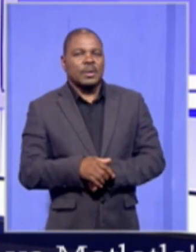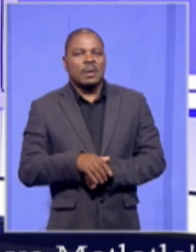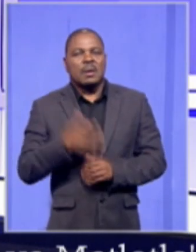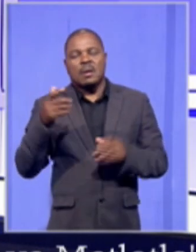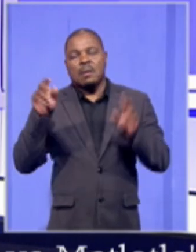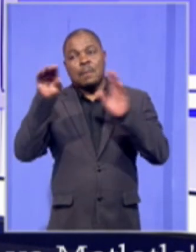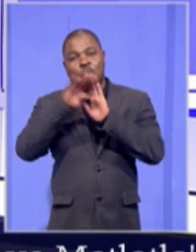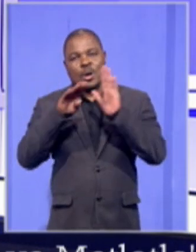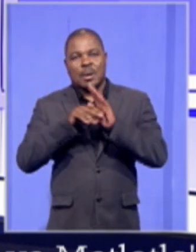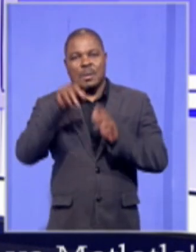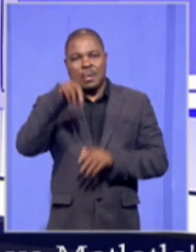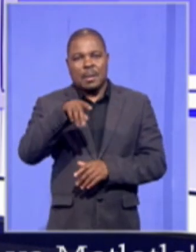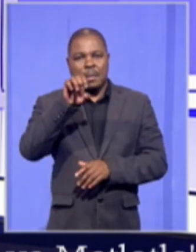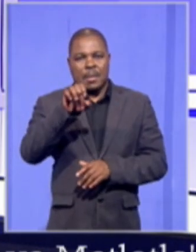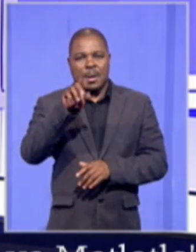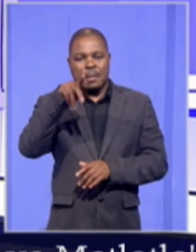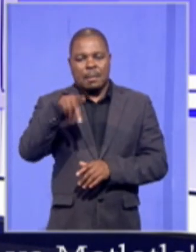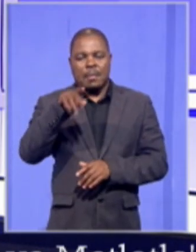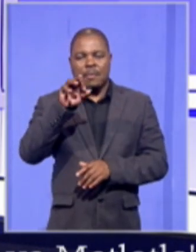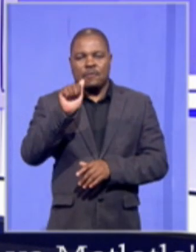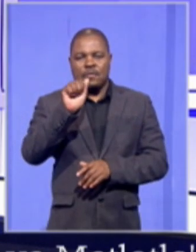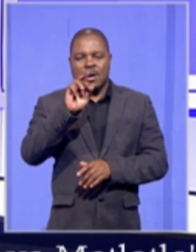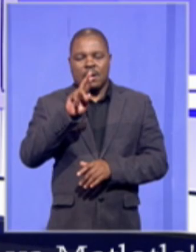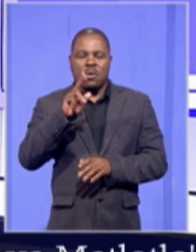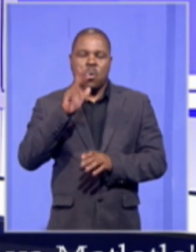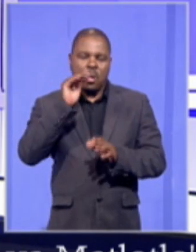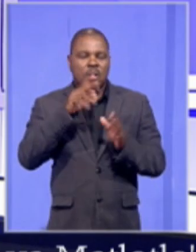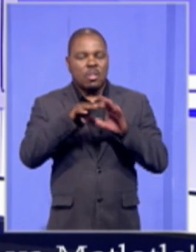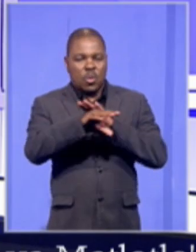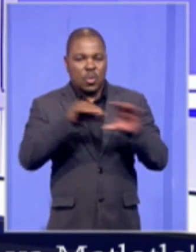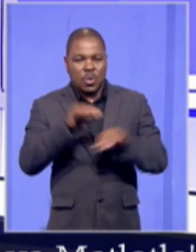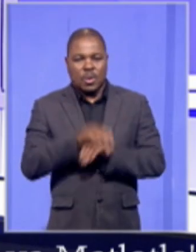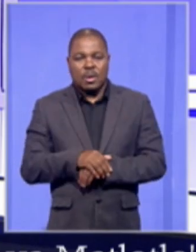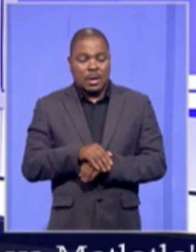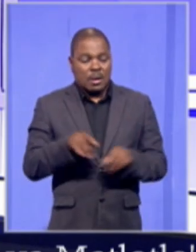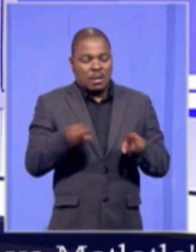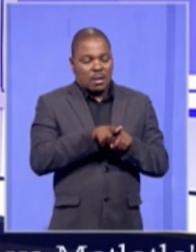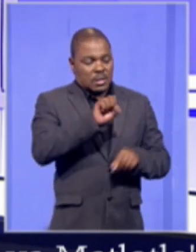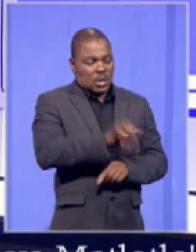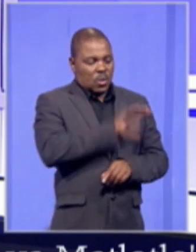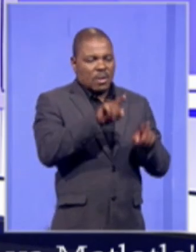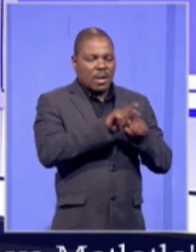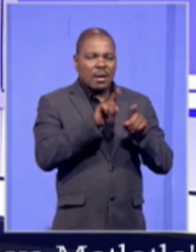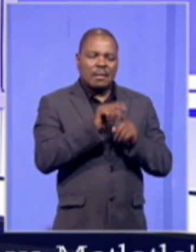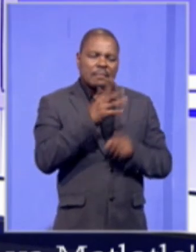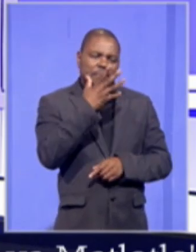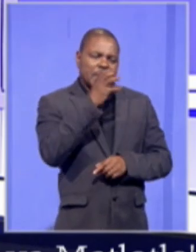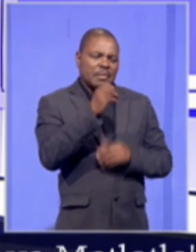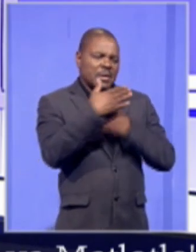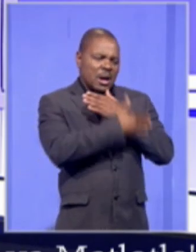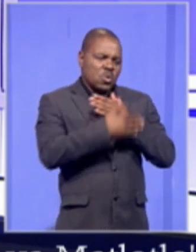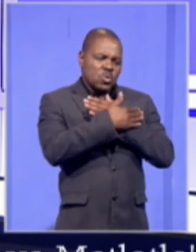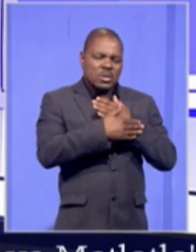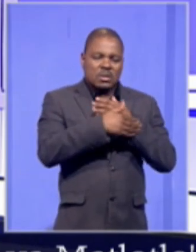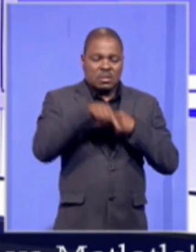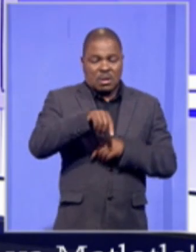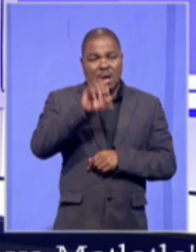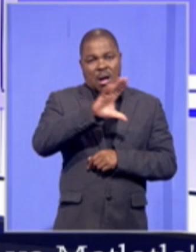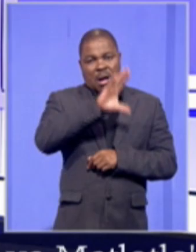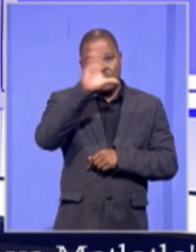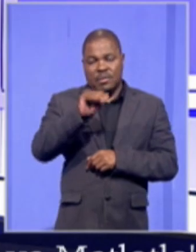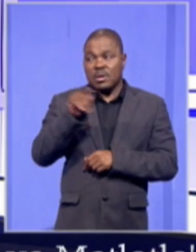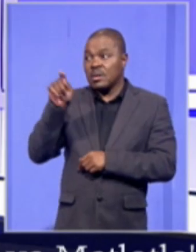PEPFAR. Afrika Borwa e magareng ga dinaga tše ka bago tše 50 tša Afrika tša bogare bja Sub-Sahara tšeo di holegago go tšwa go